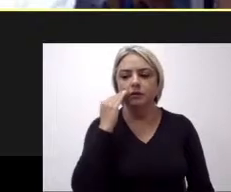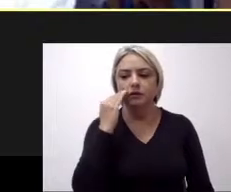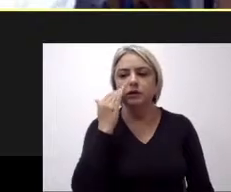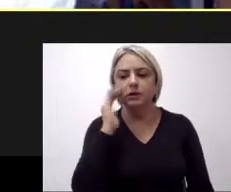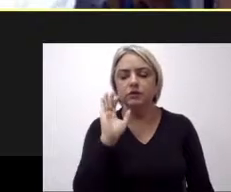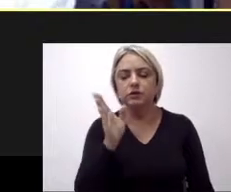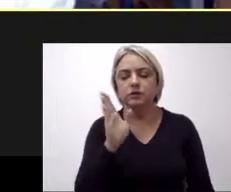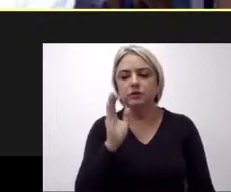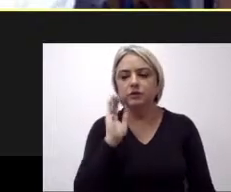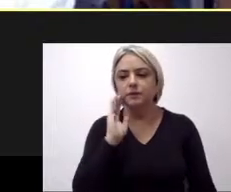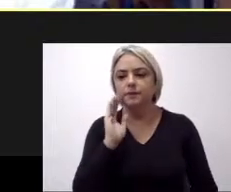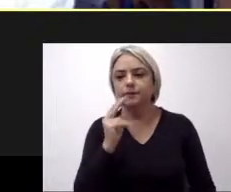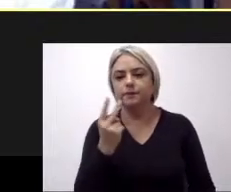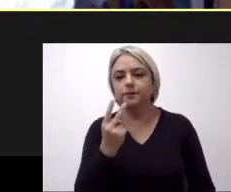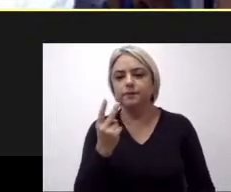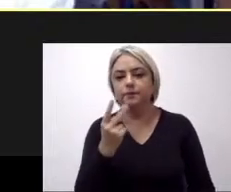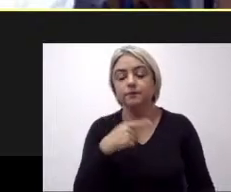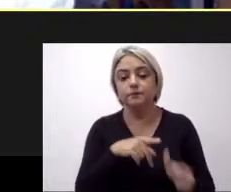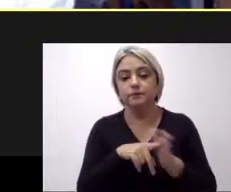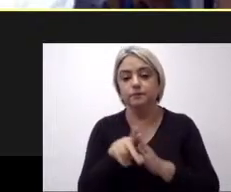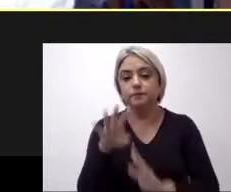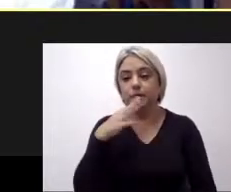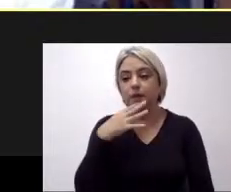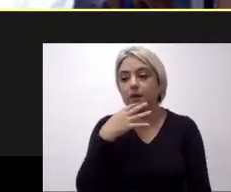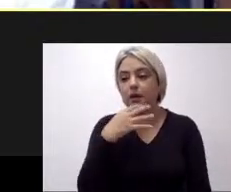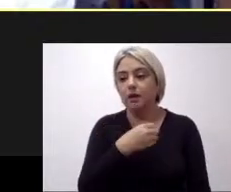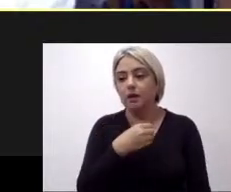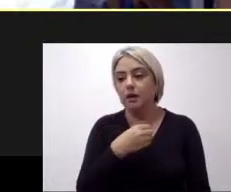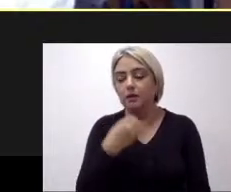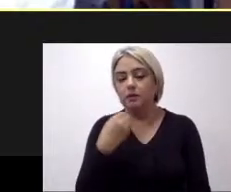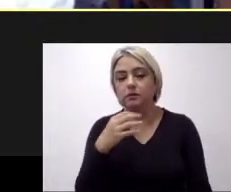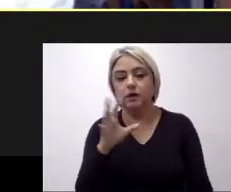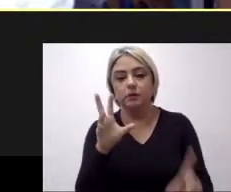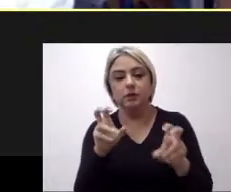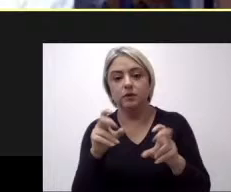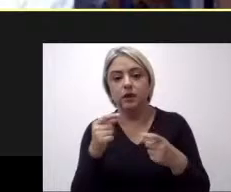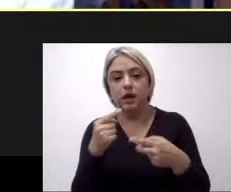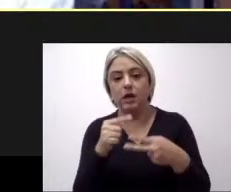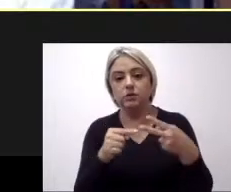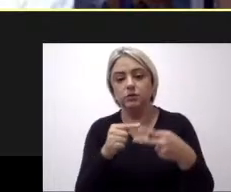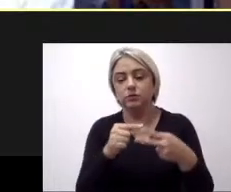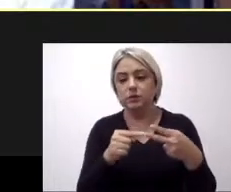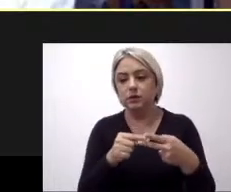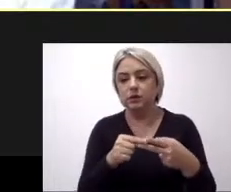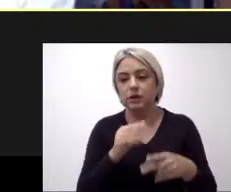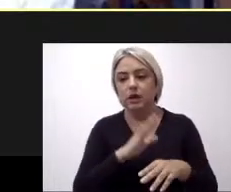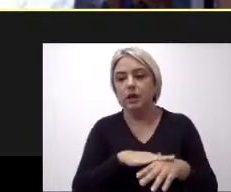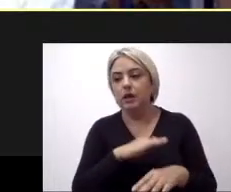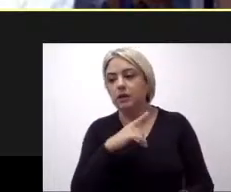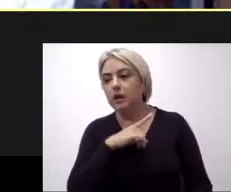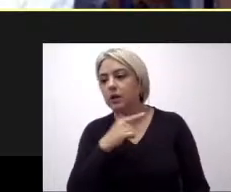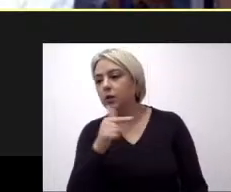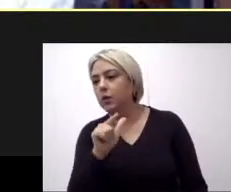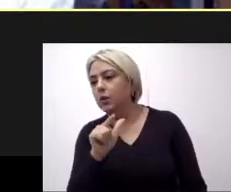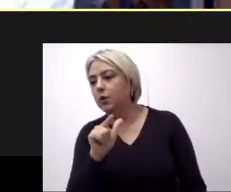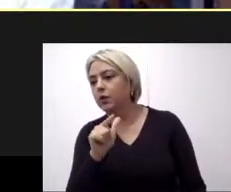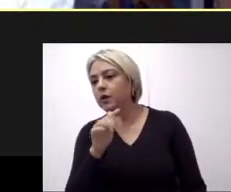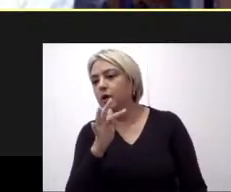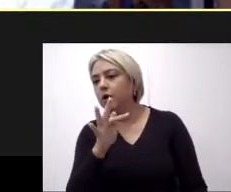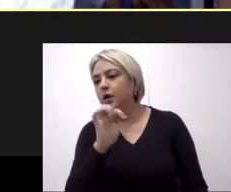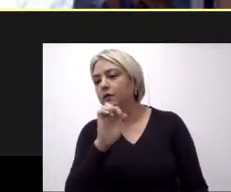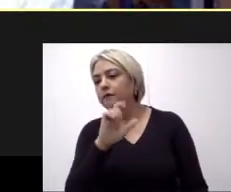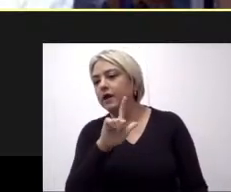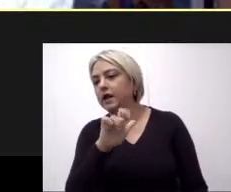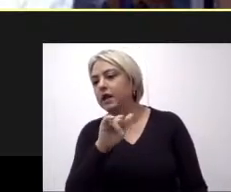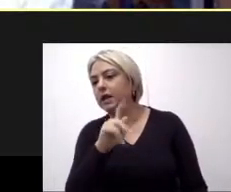that you addressed two questions. So there are some more questions to Philippe, mainly the